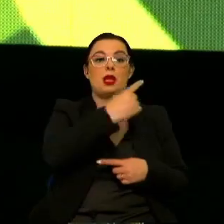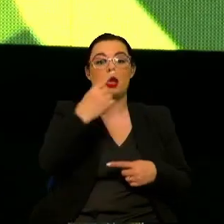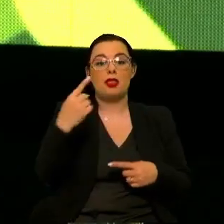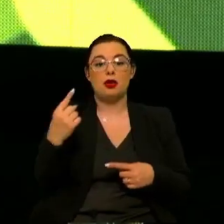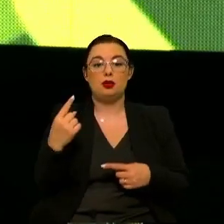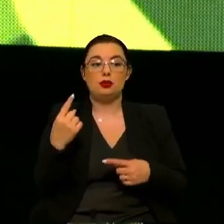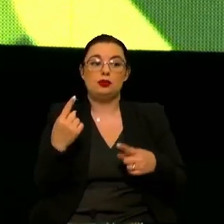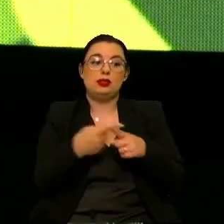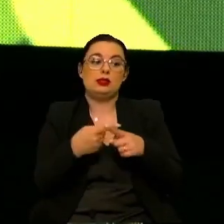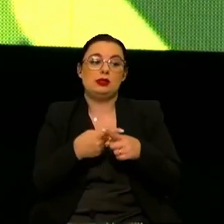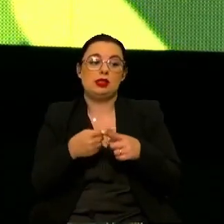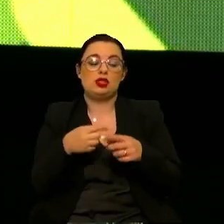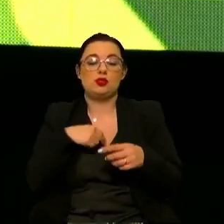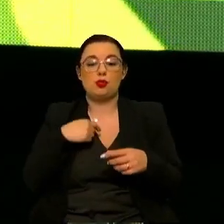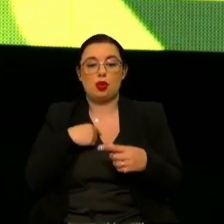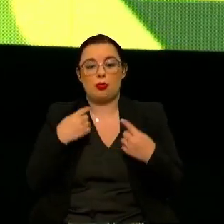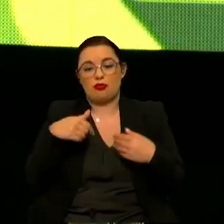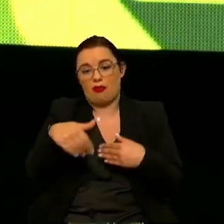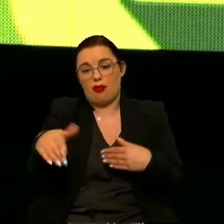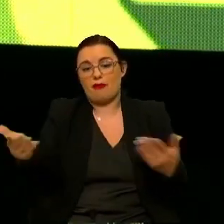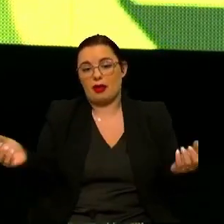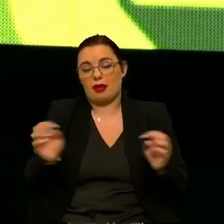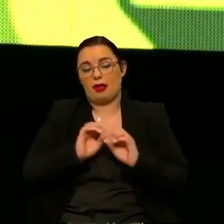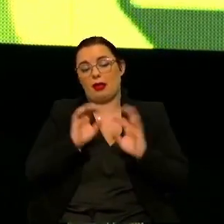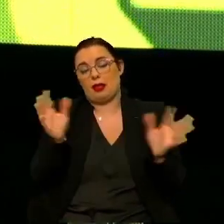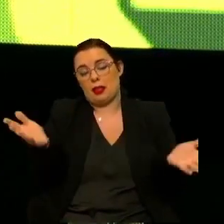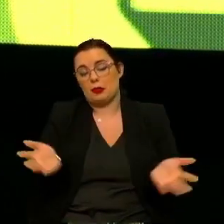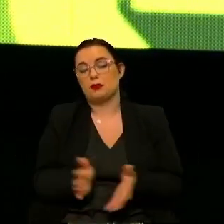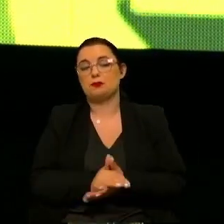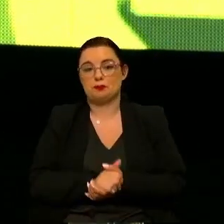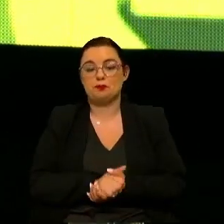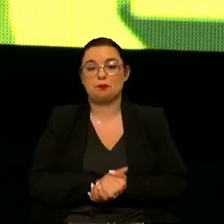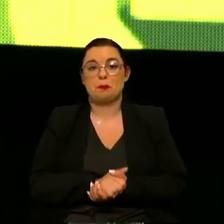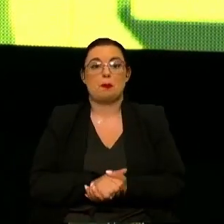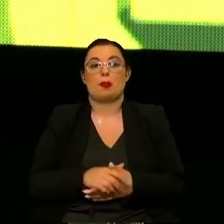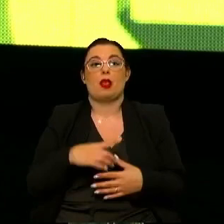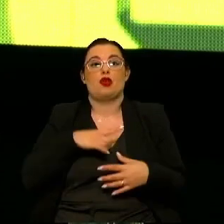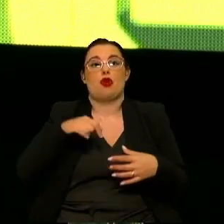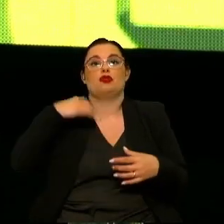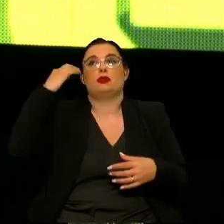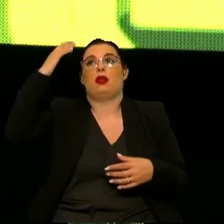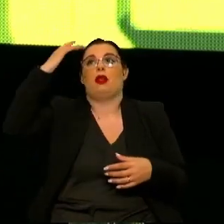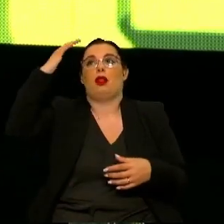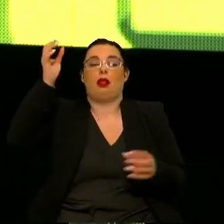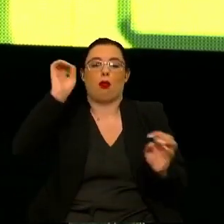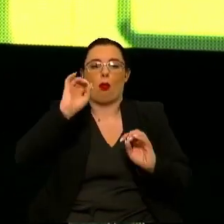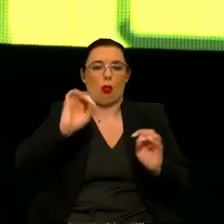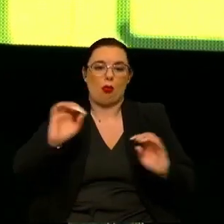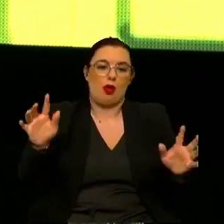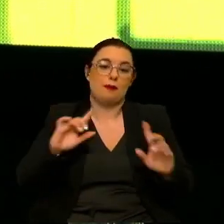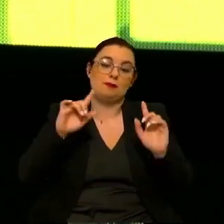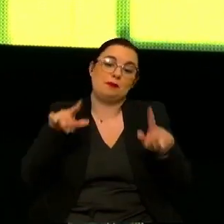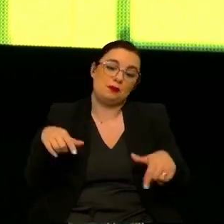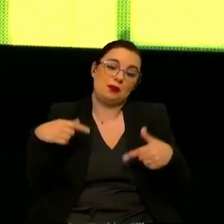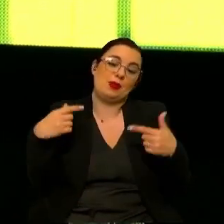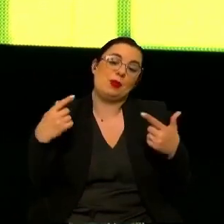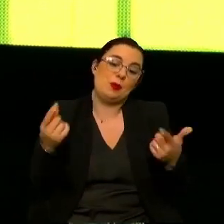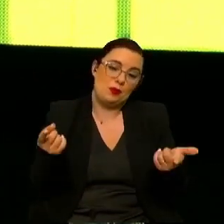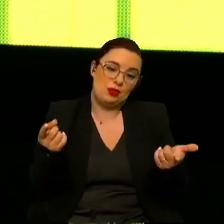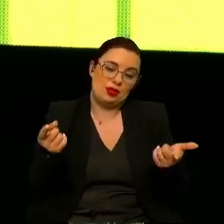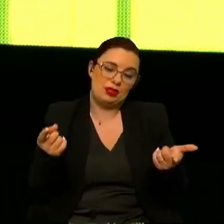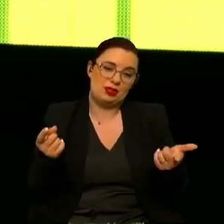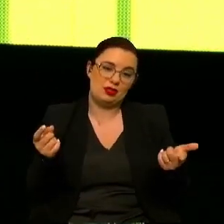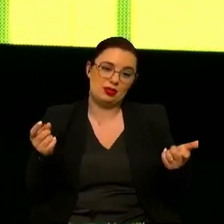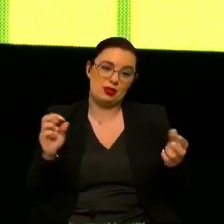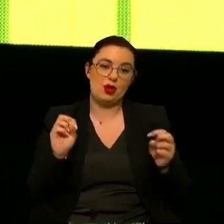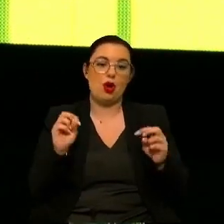country's defense? Each country will take care of its own geostrategic and geopolitical